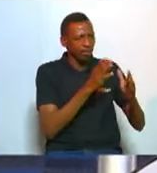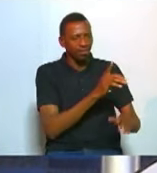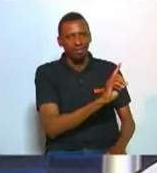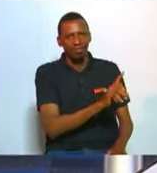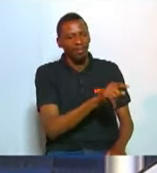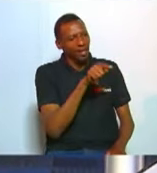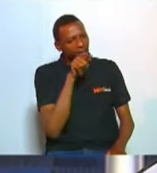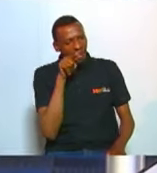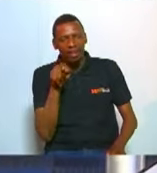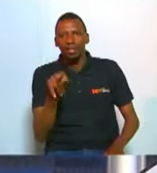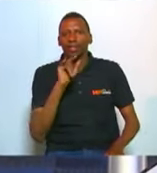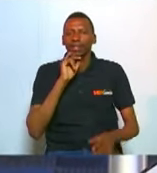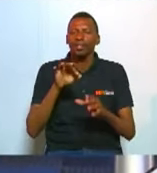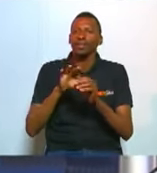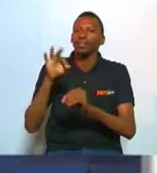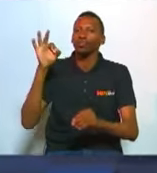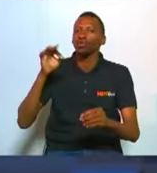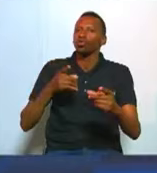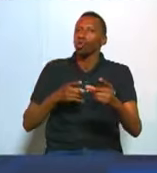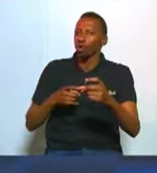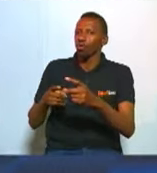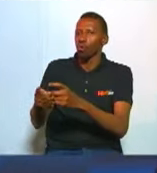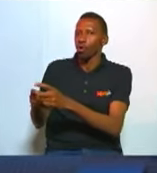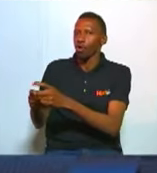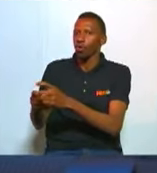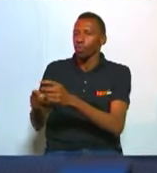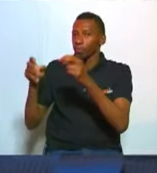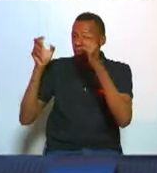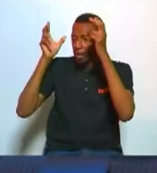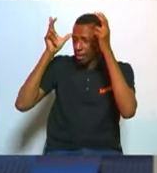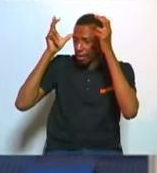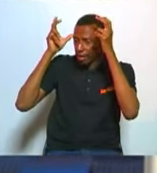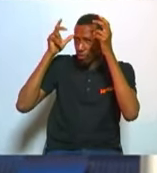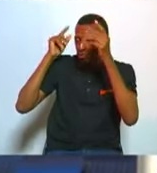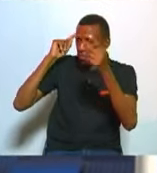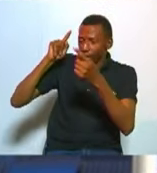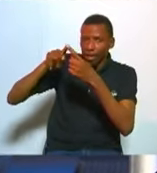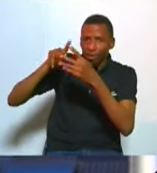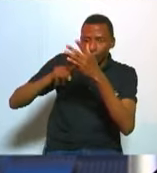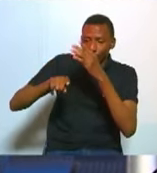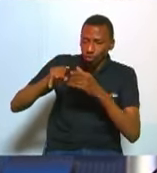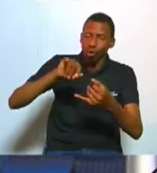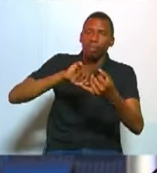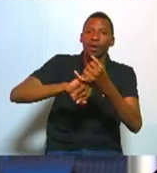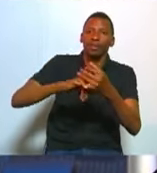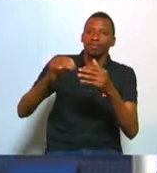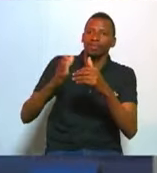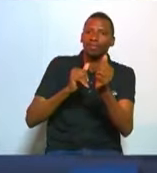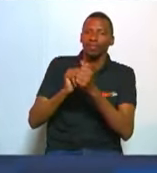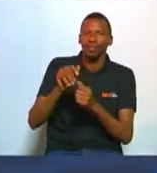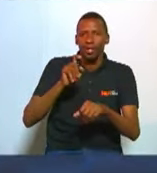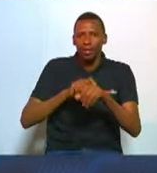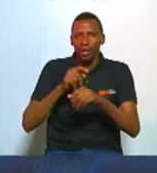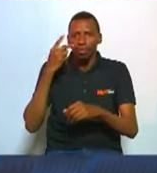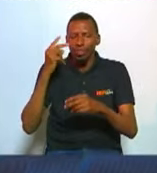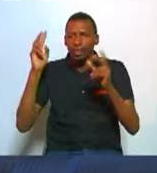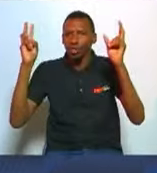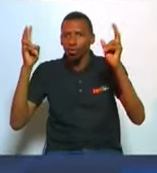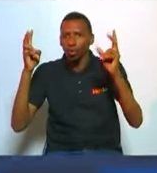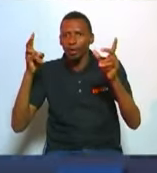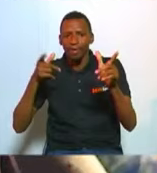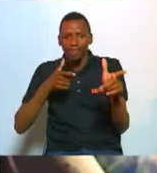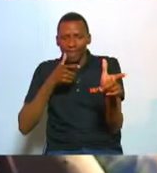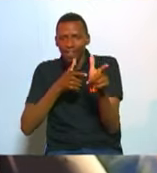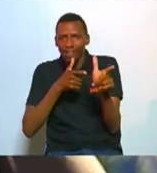warfare. Devil is after your marriage. When you see the issue of homosexuality, devil is